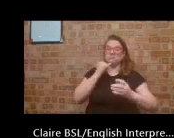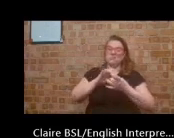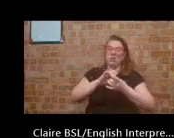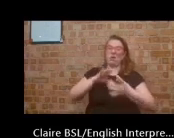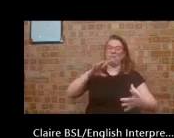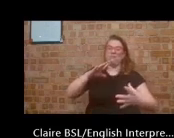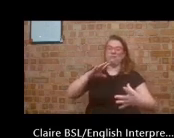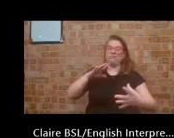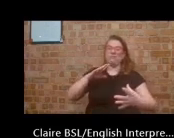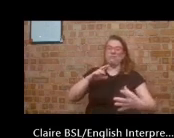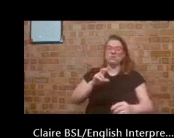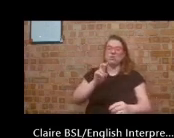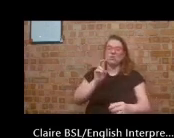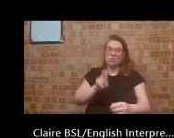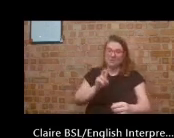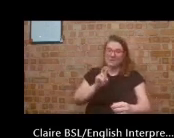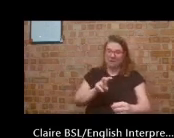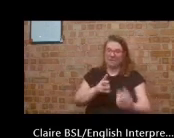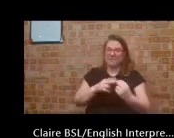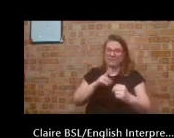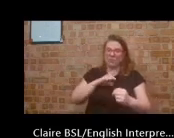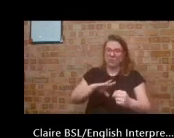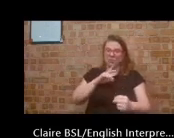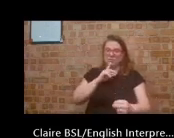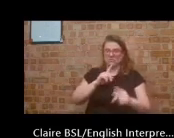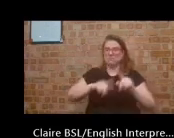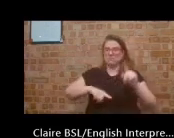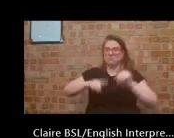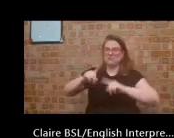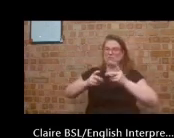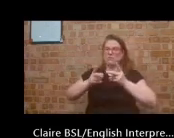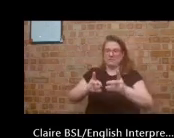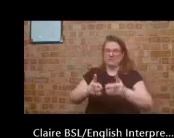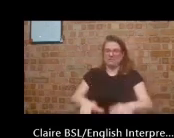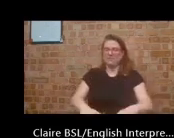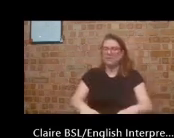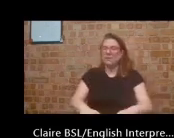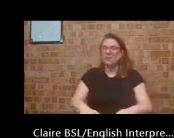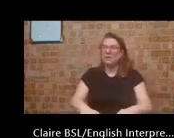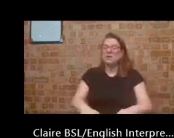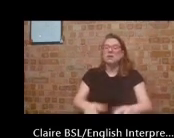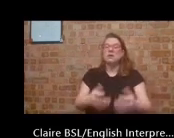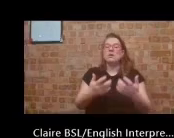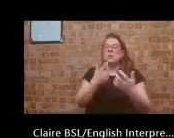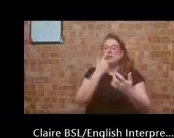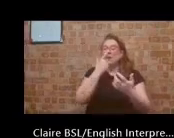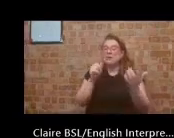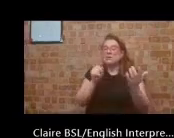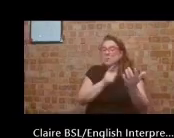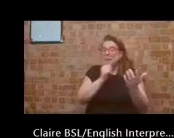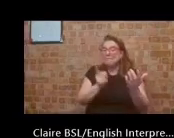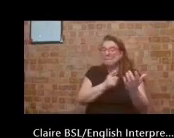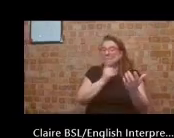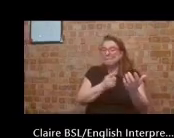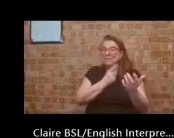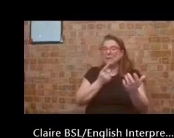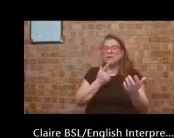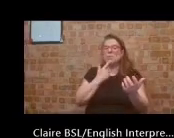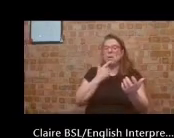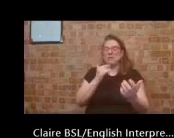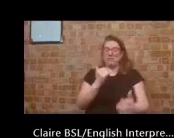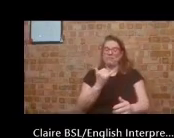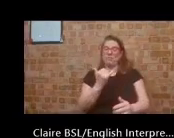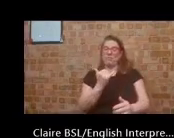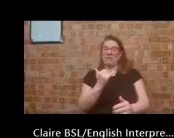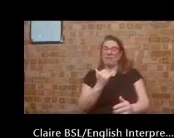ringing, it'll answer a call, and if you're on a call, it'll hang up a call. You could also just swipe around. You know, when the phone